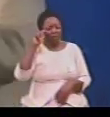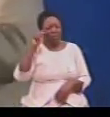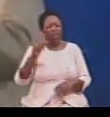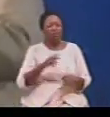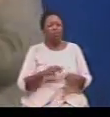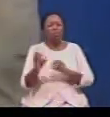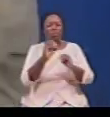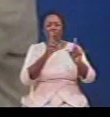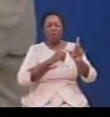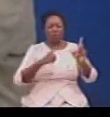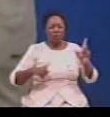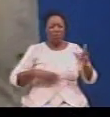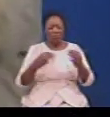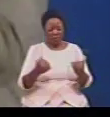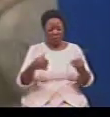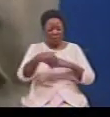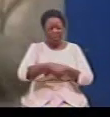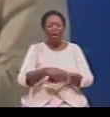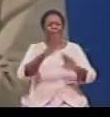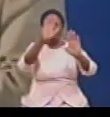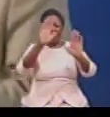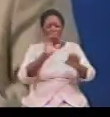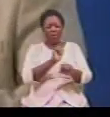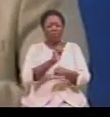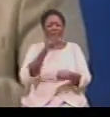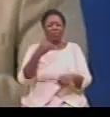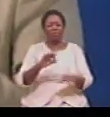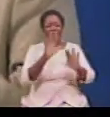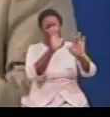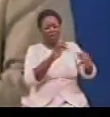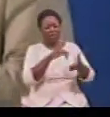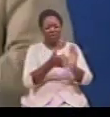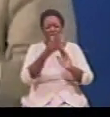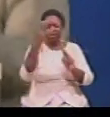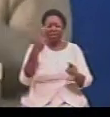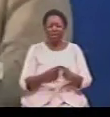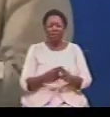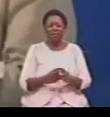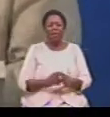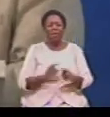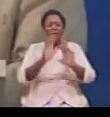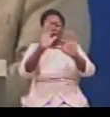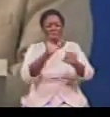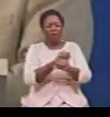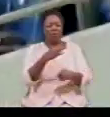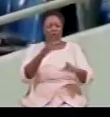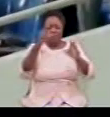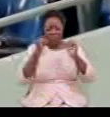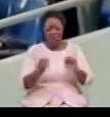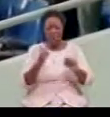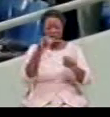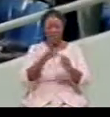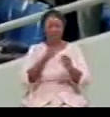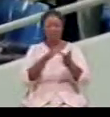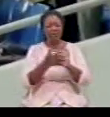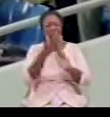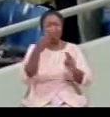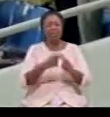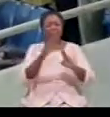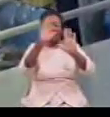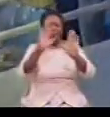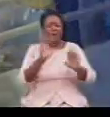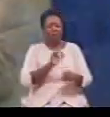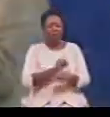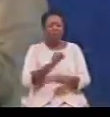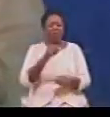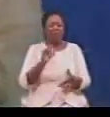Oh Lord, tonight, miracles of mercy, miracles of power,